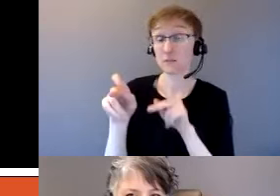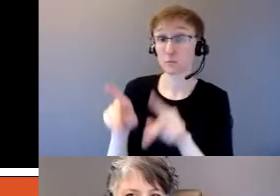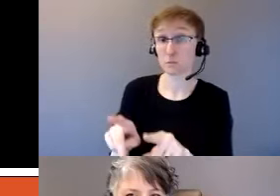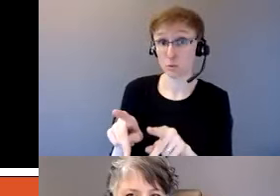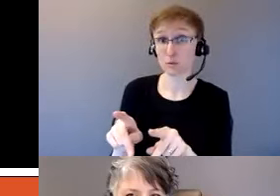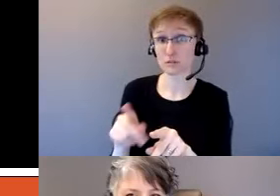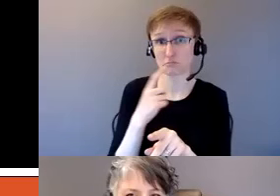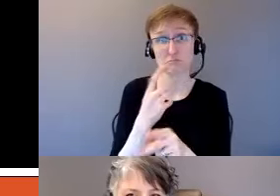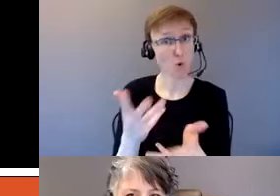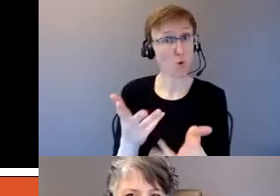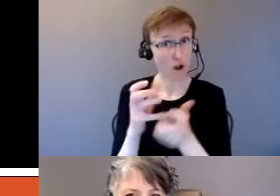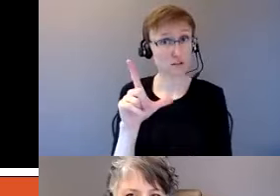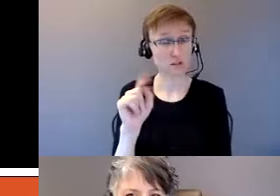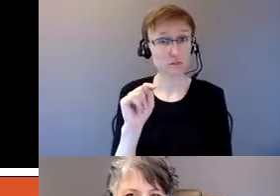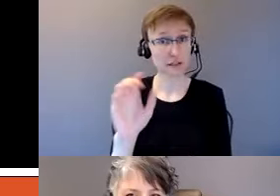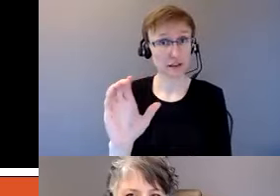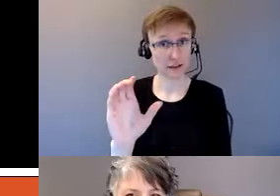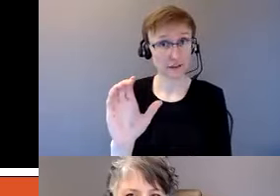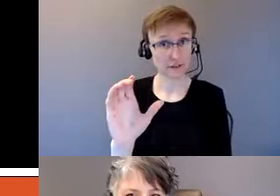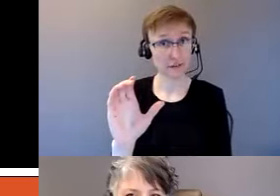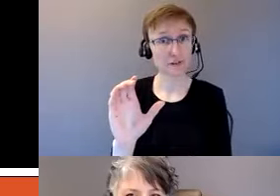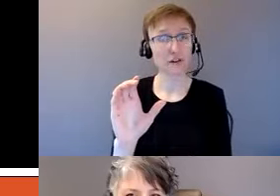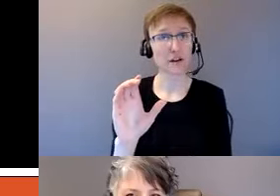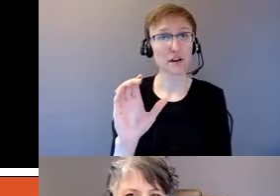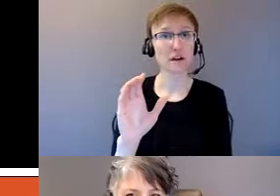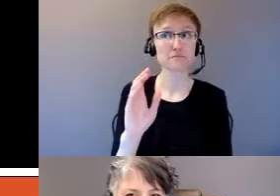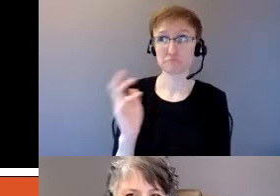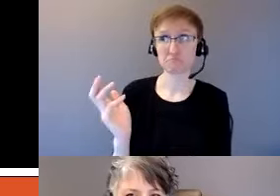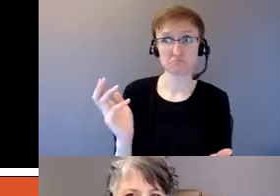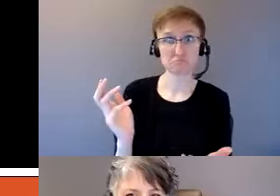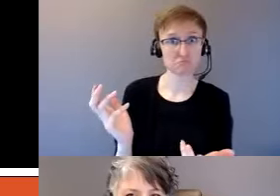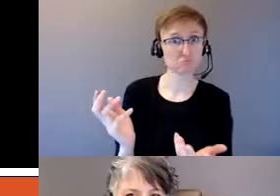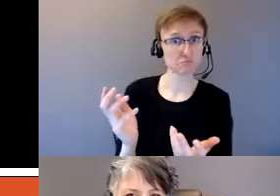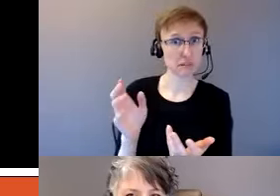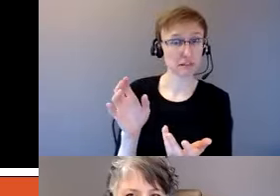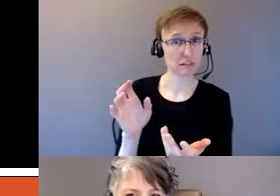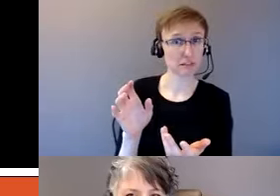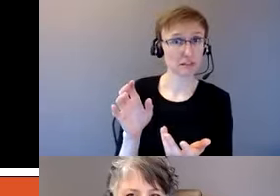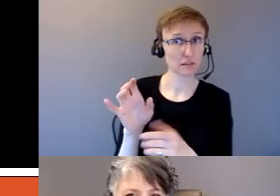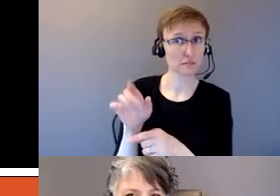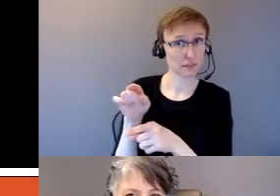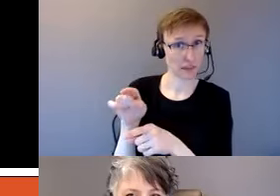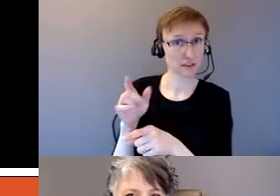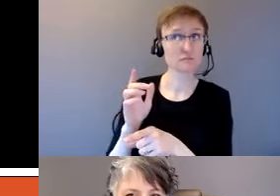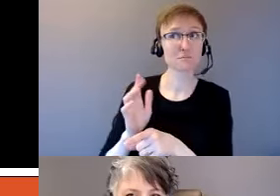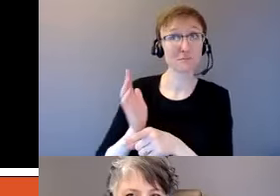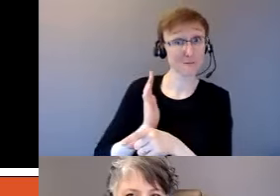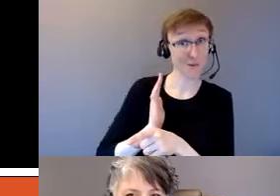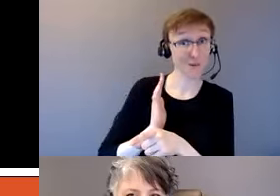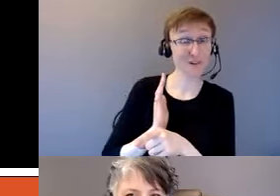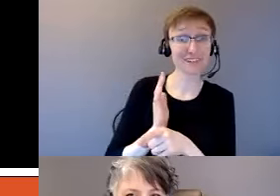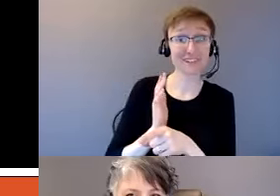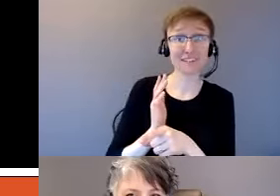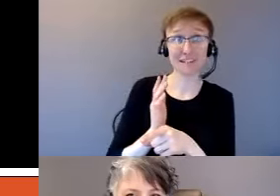is applicable to their circumstances while they were capable, and